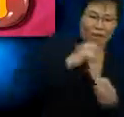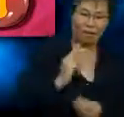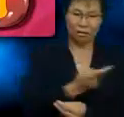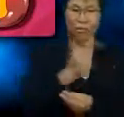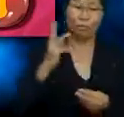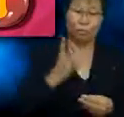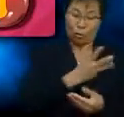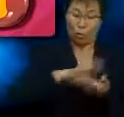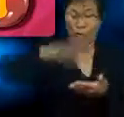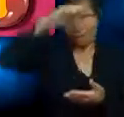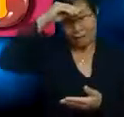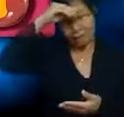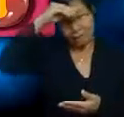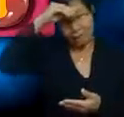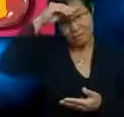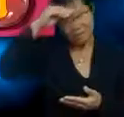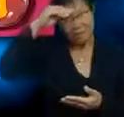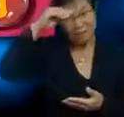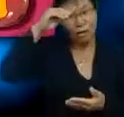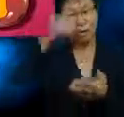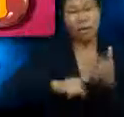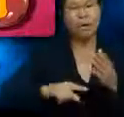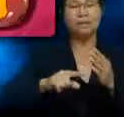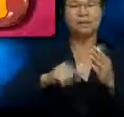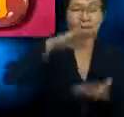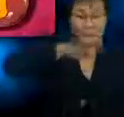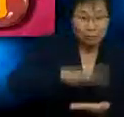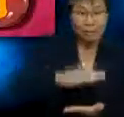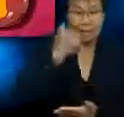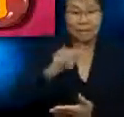learn what spring is and